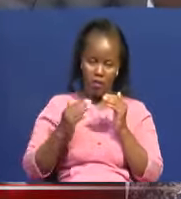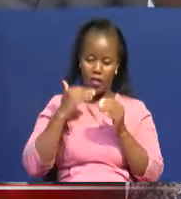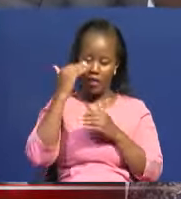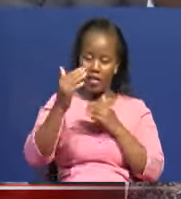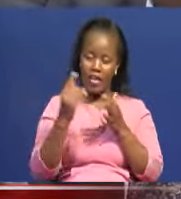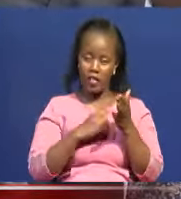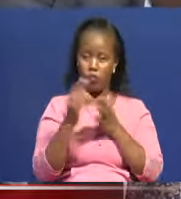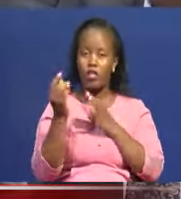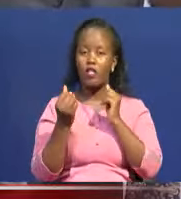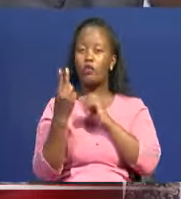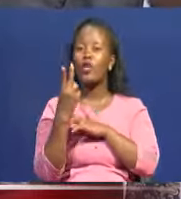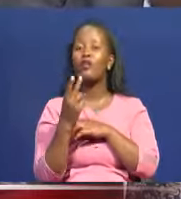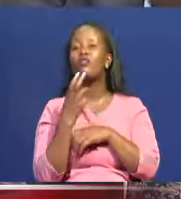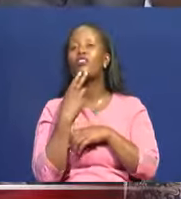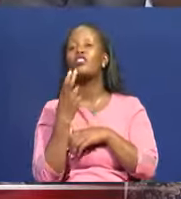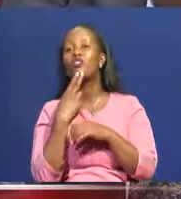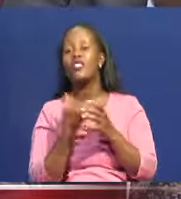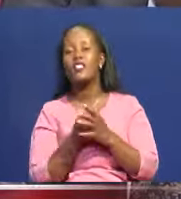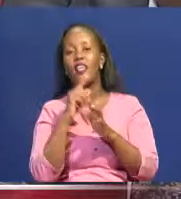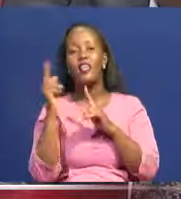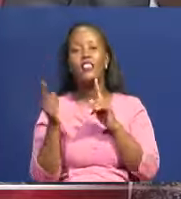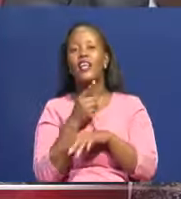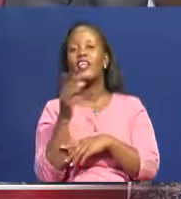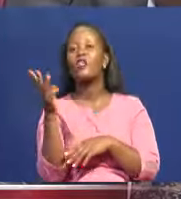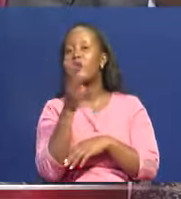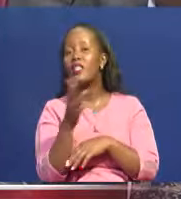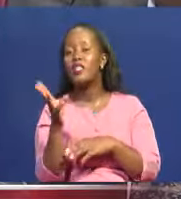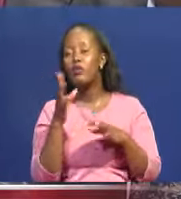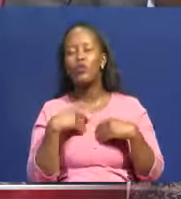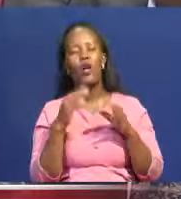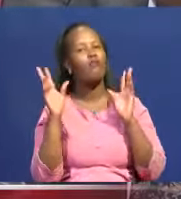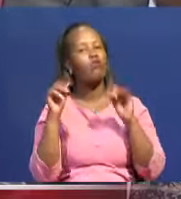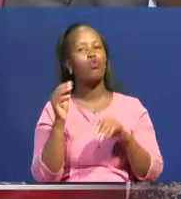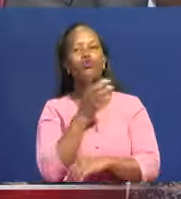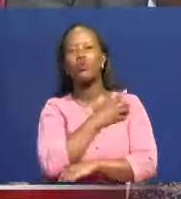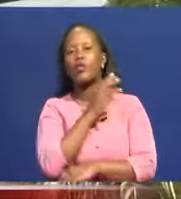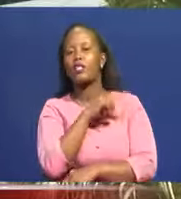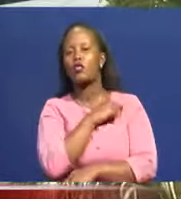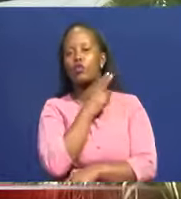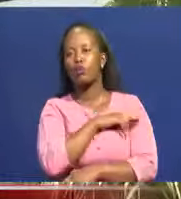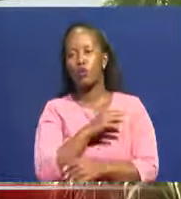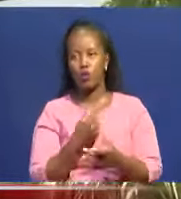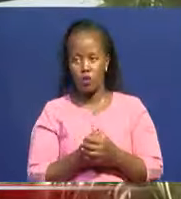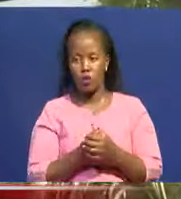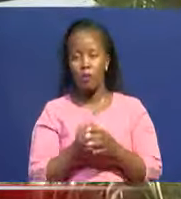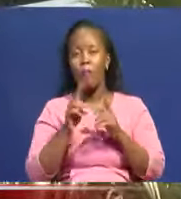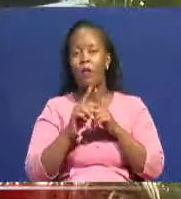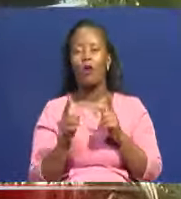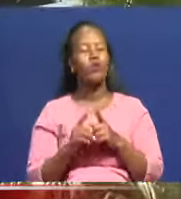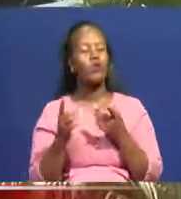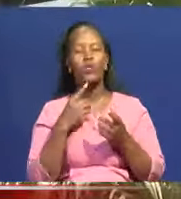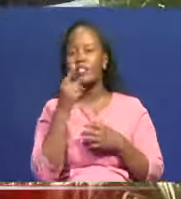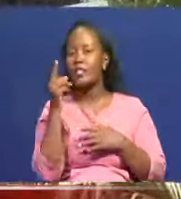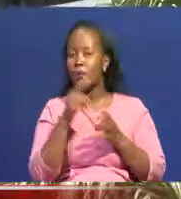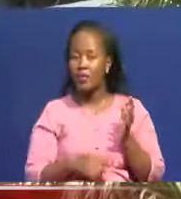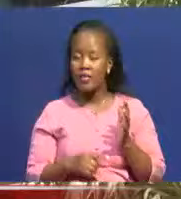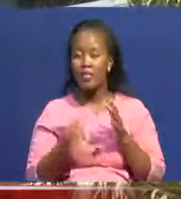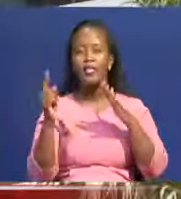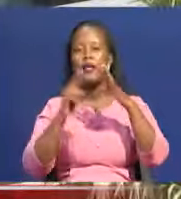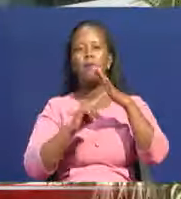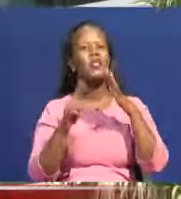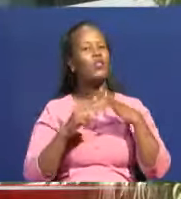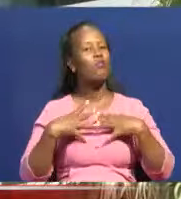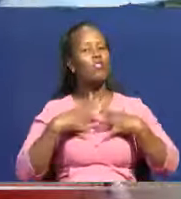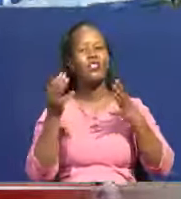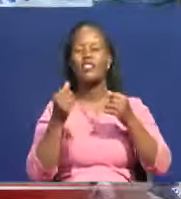12th. So from Wednesday there will be no doctor. Wataalamu hao wa matibabu wanasikitika kwamba wizara ya afya imeshindwa